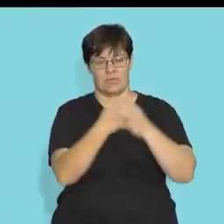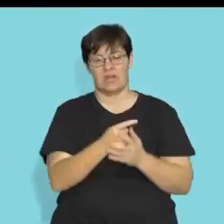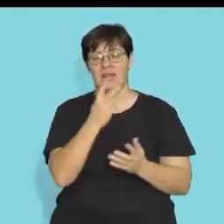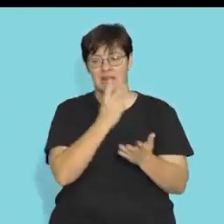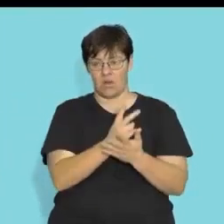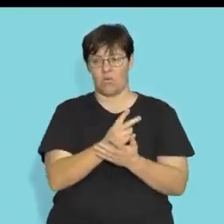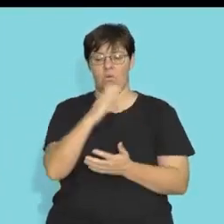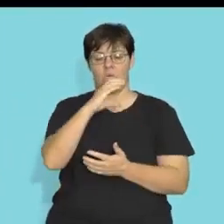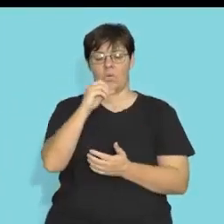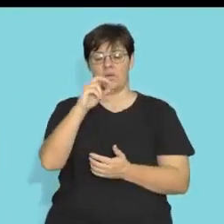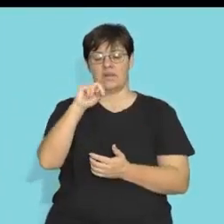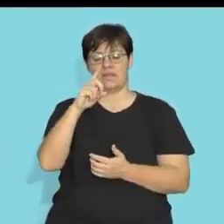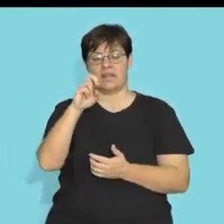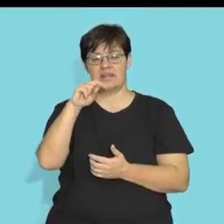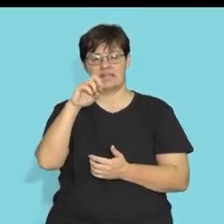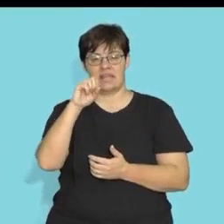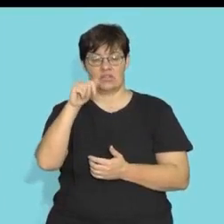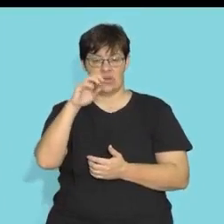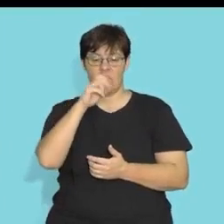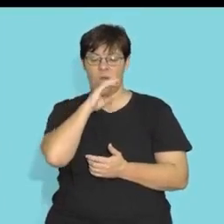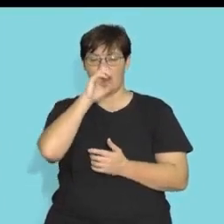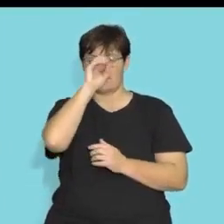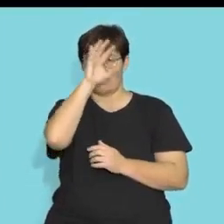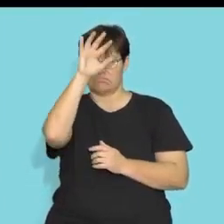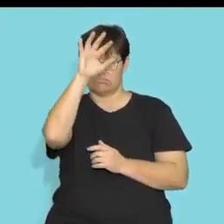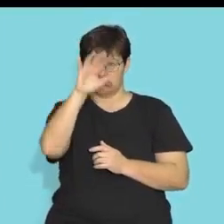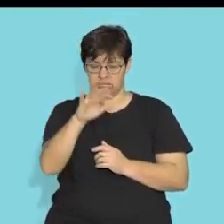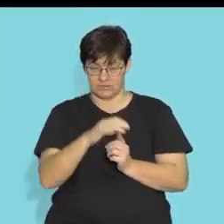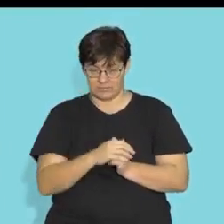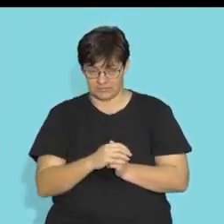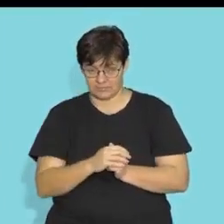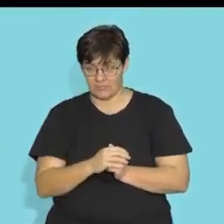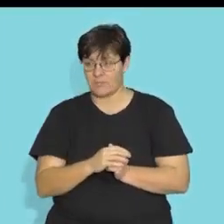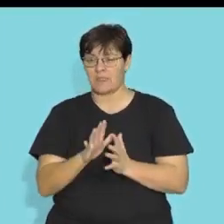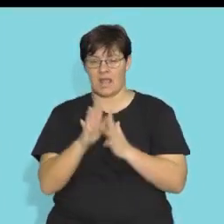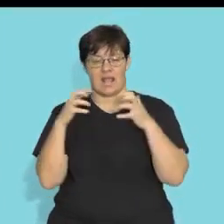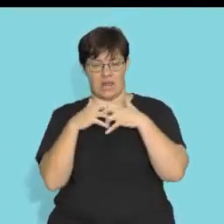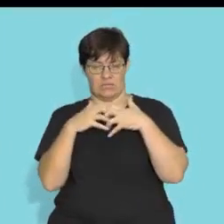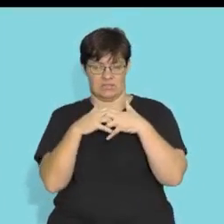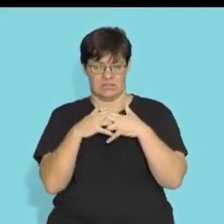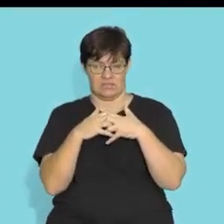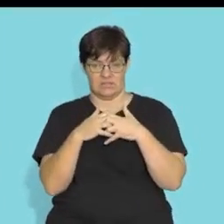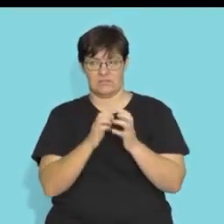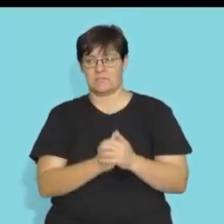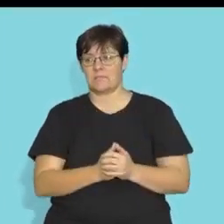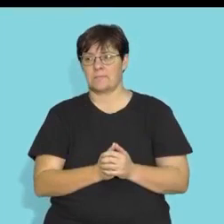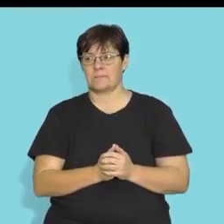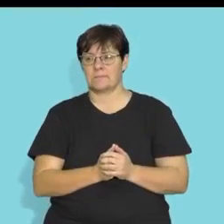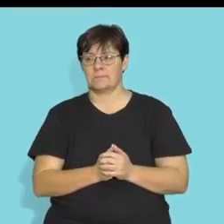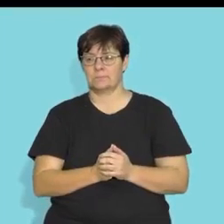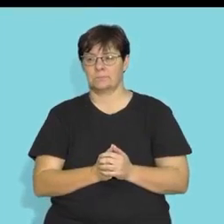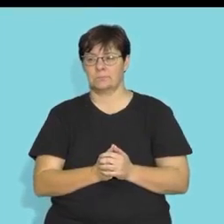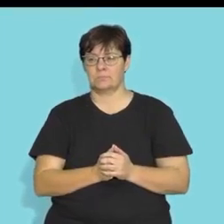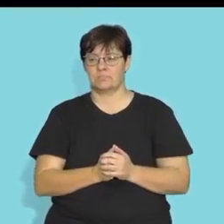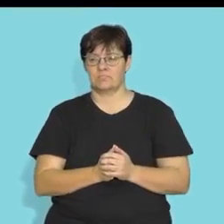This process is called condensation. Again, the water vapor condensing to form clouds in the